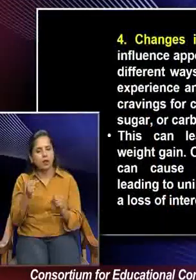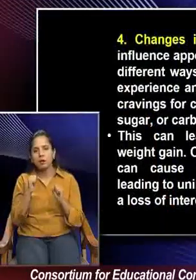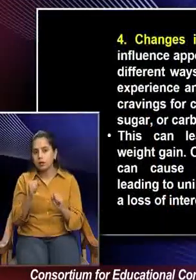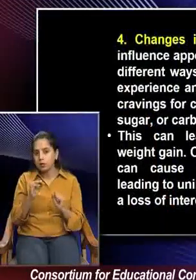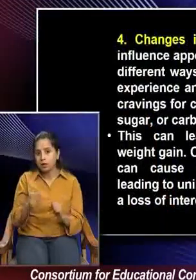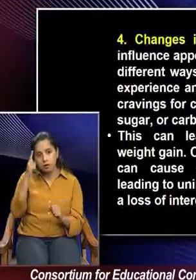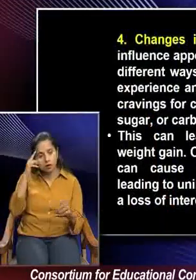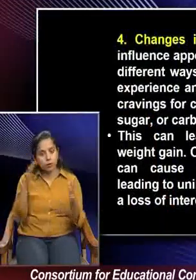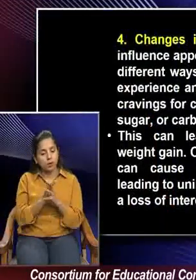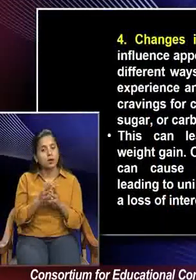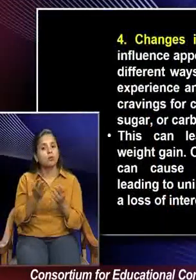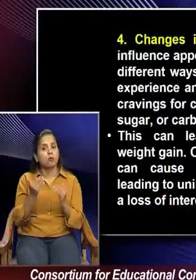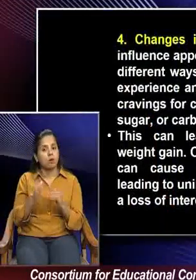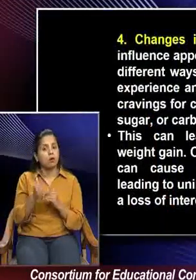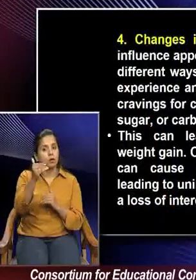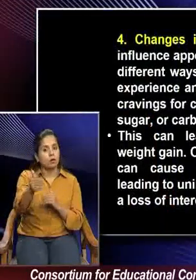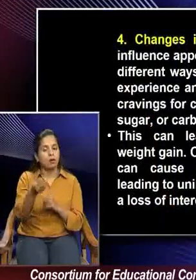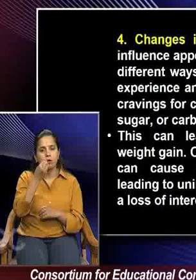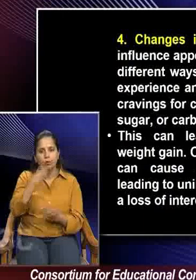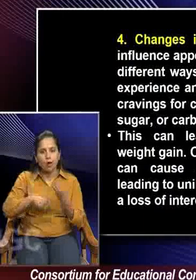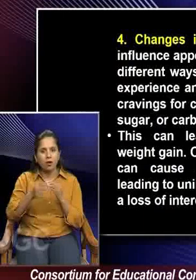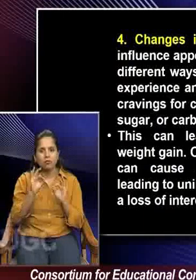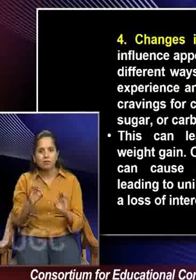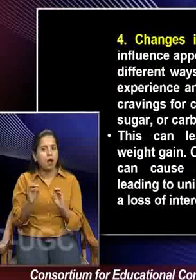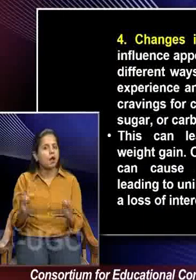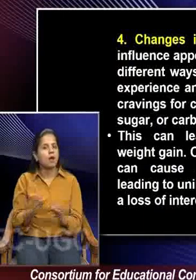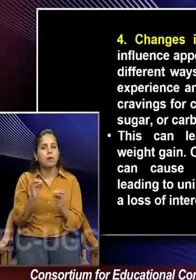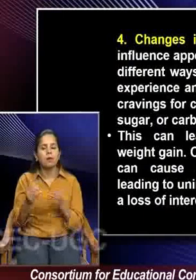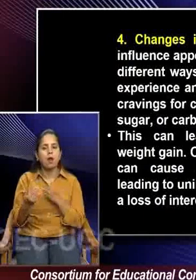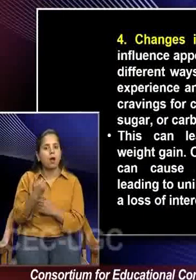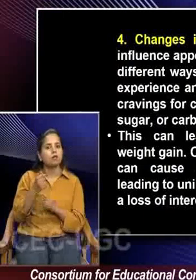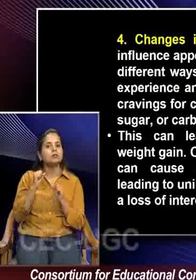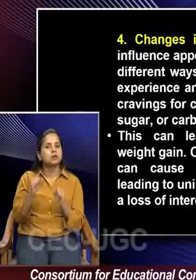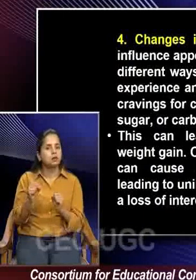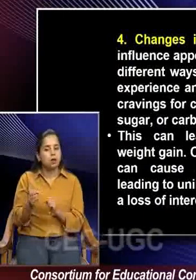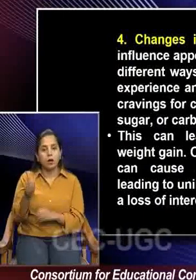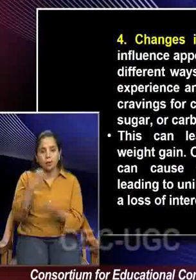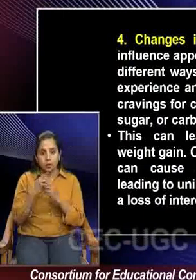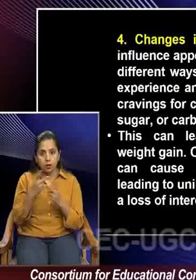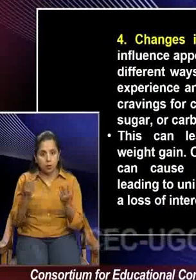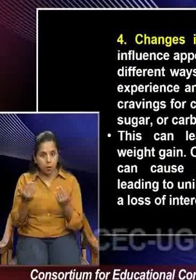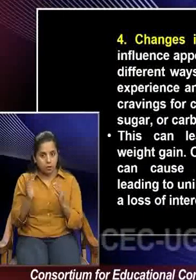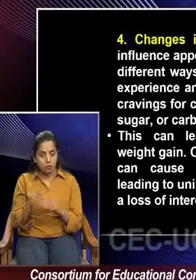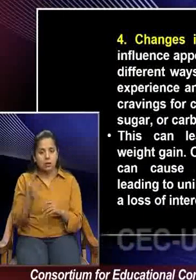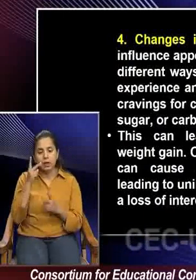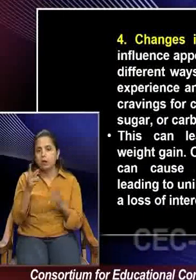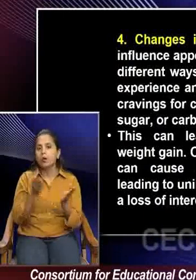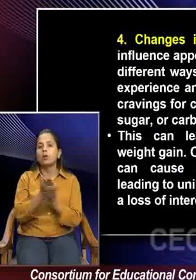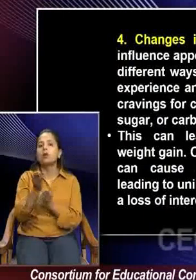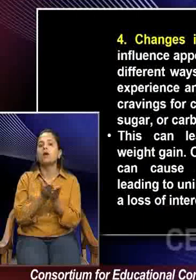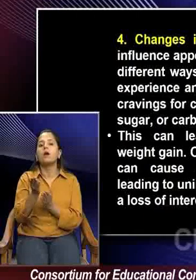can influence the appetite and eating habits in the different